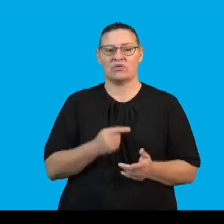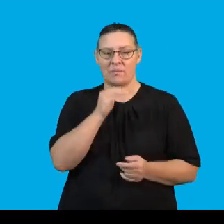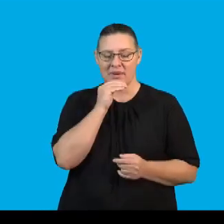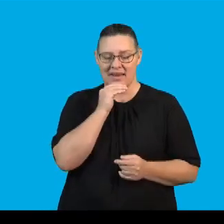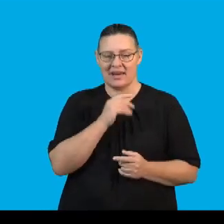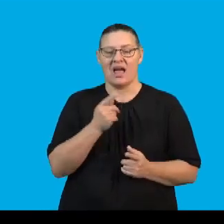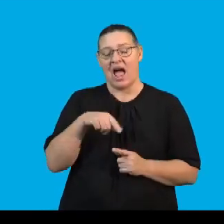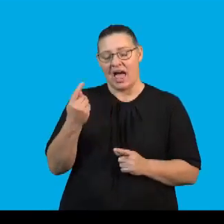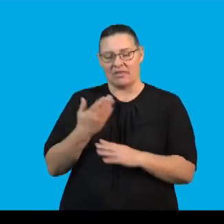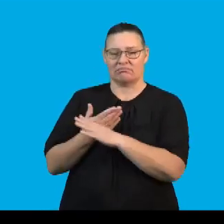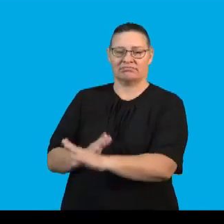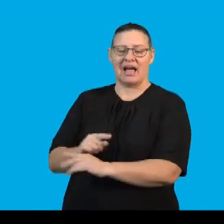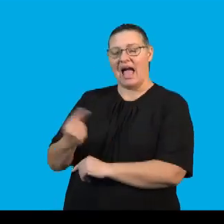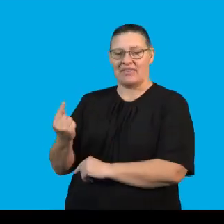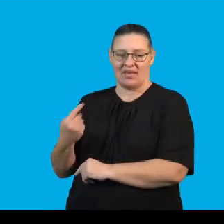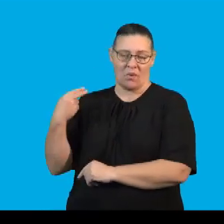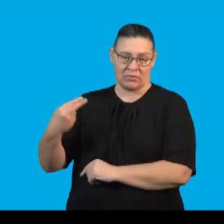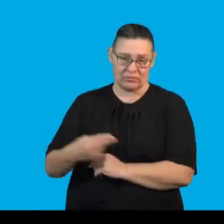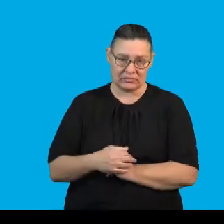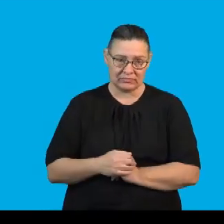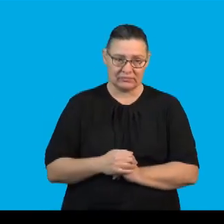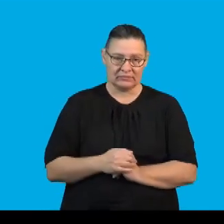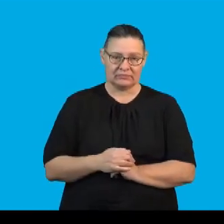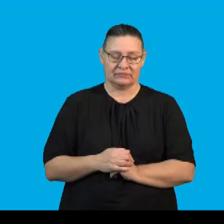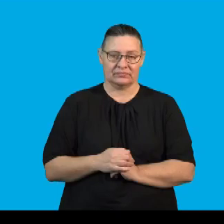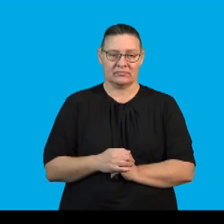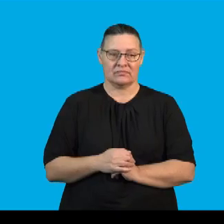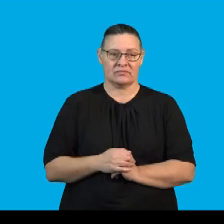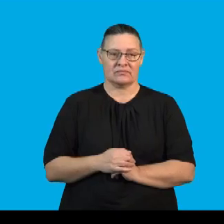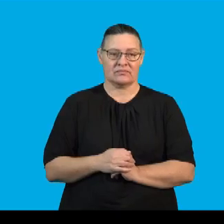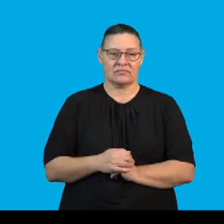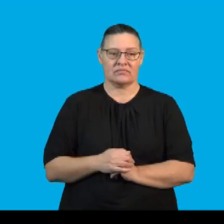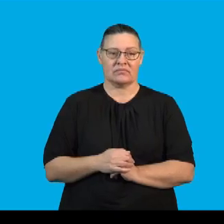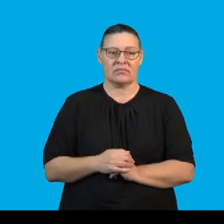will inhibit the production of the other hormone.